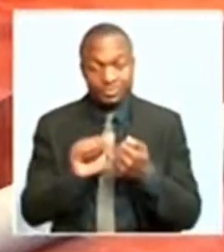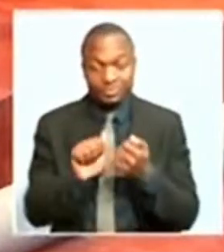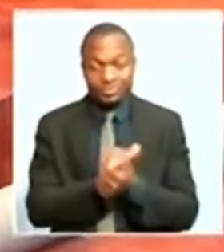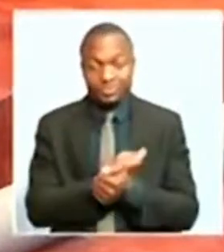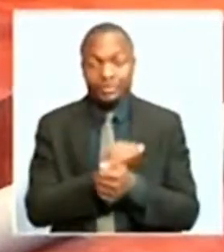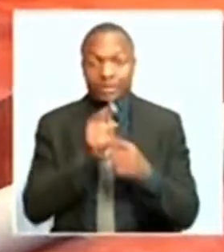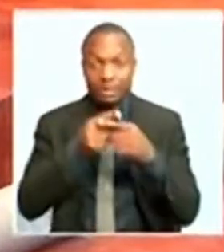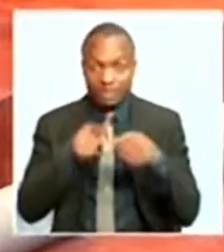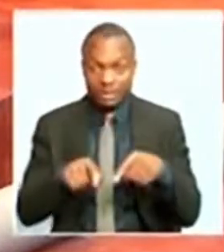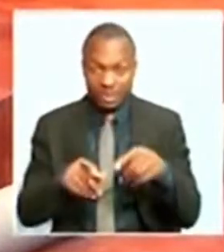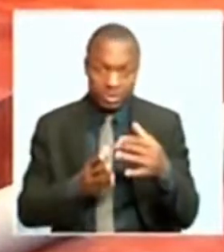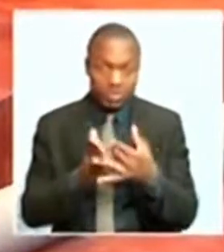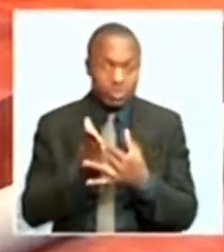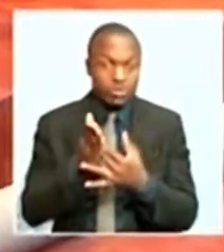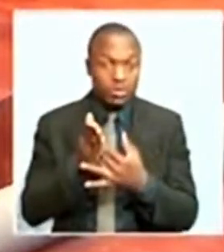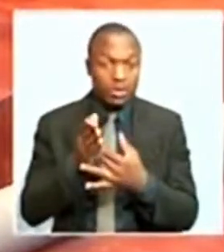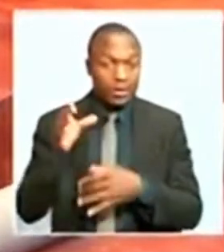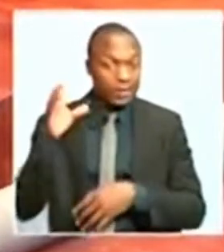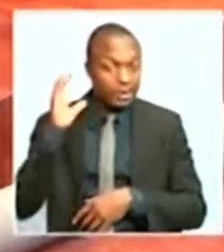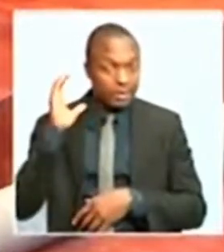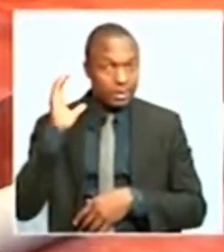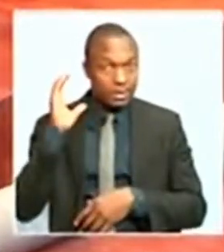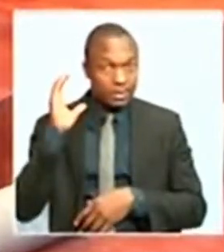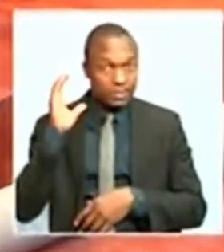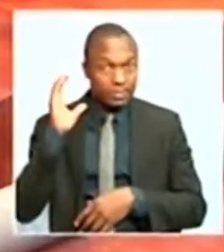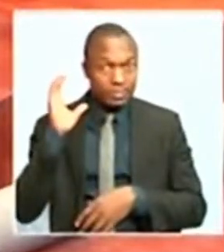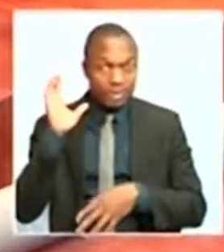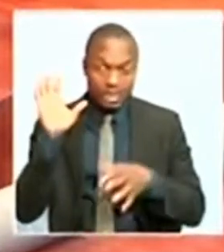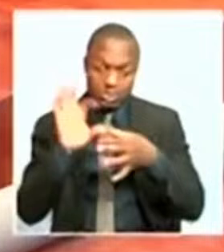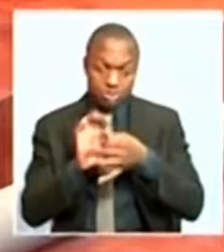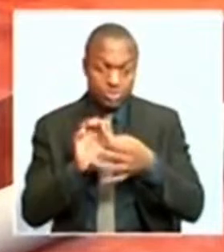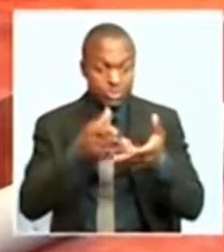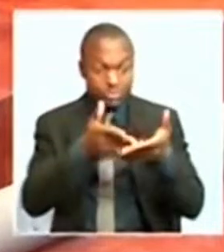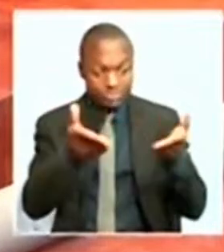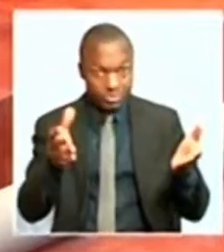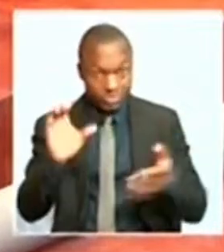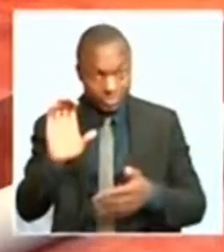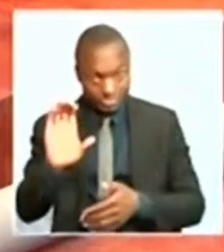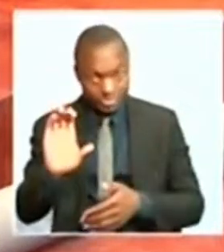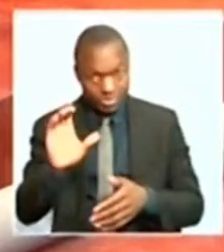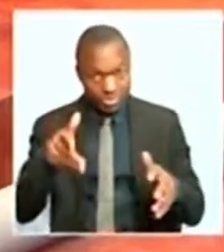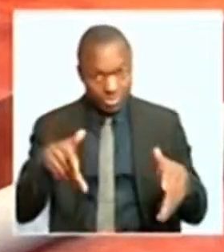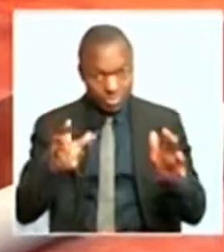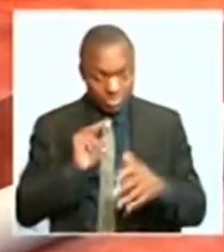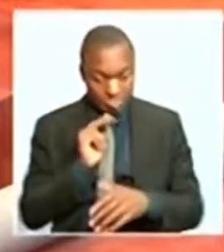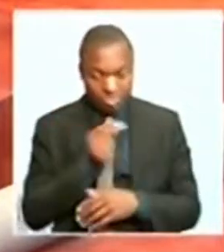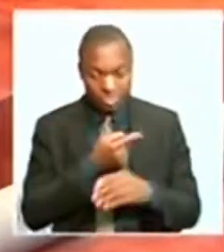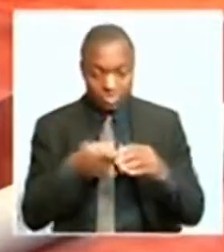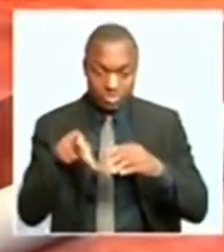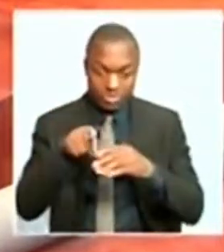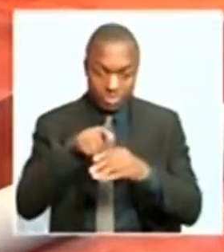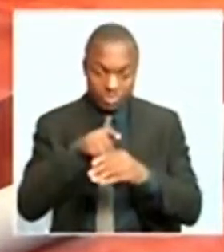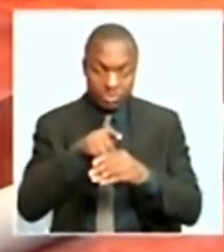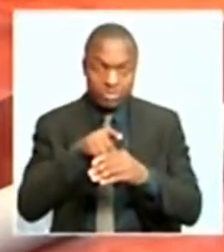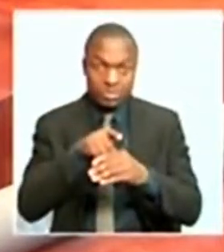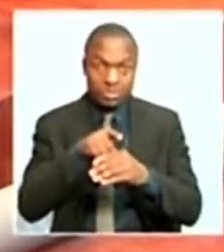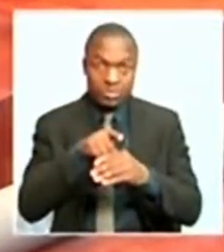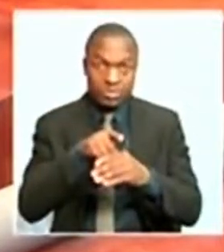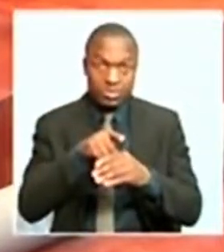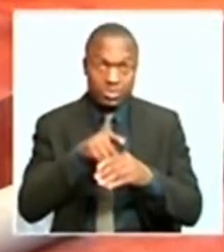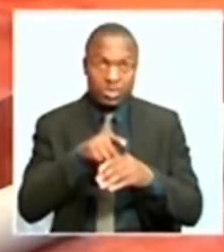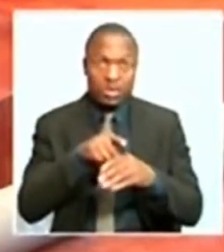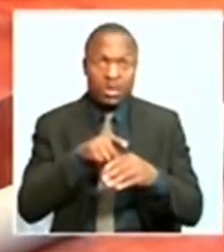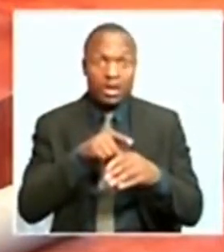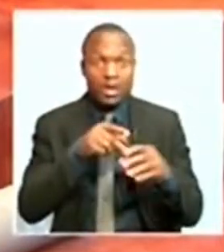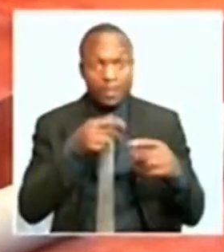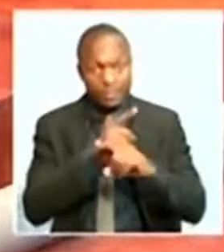triggered through their capacity by belonging to them. Then at C, it also enables us to participate in the Conference of Parties,